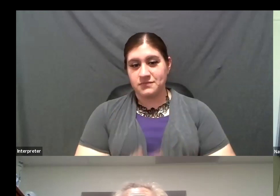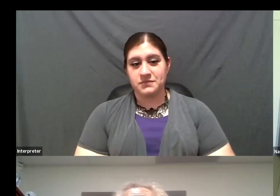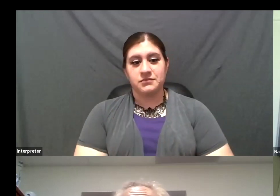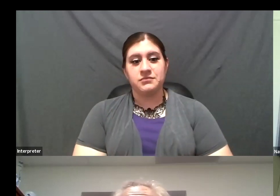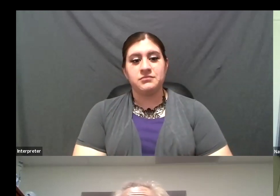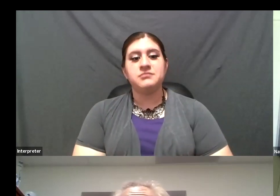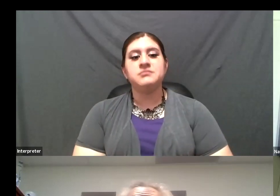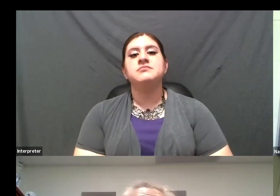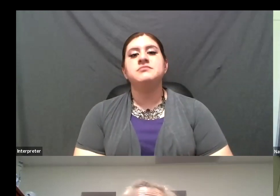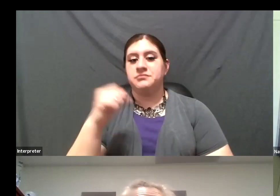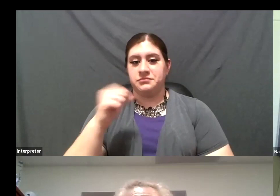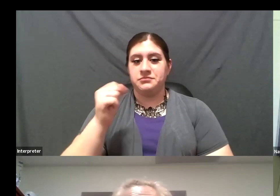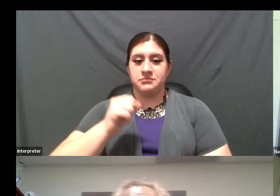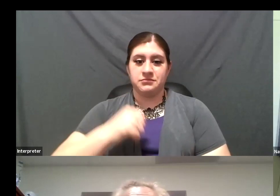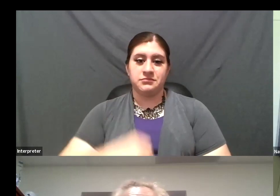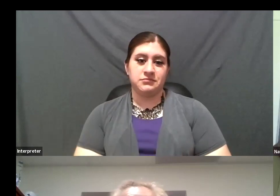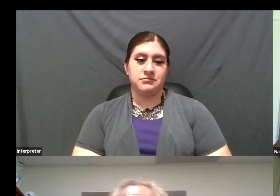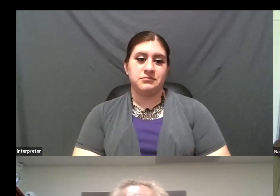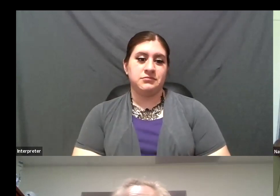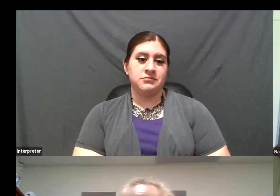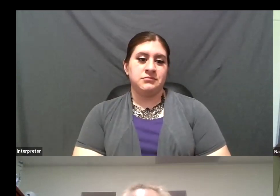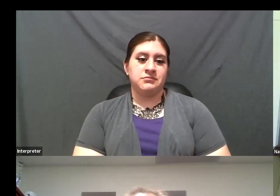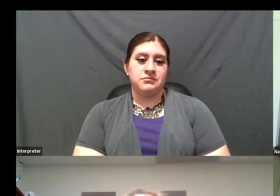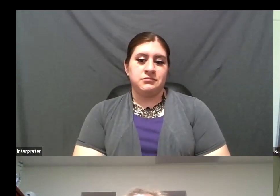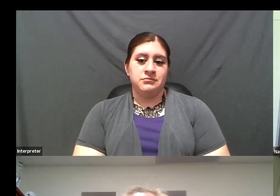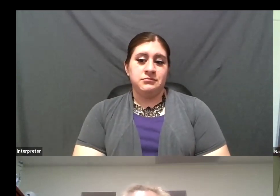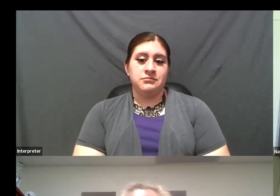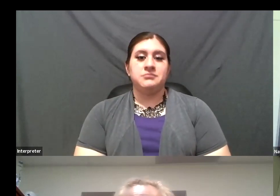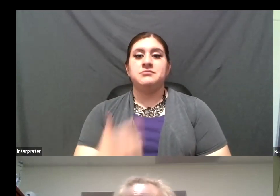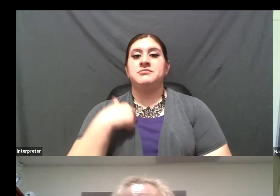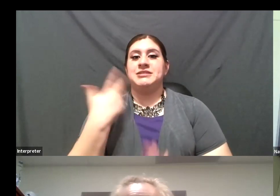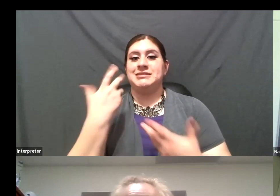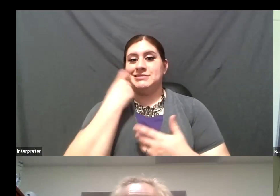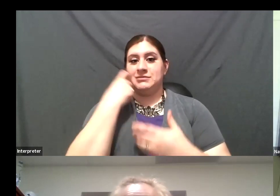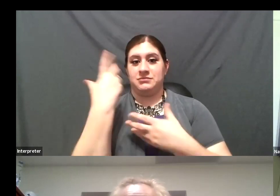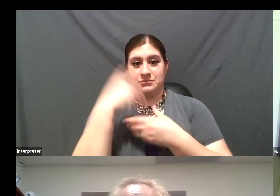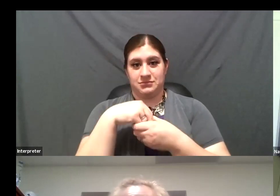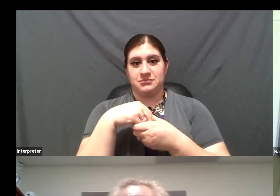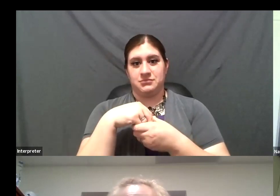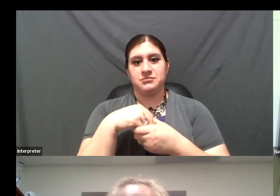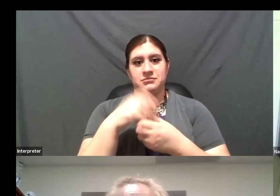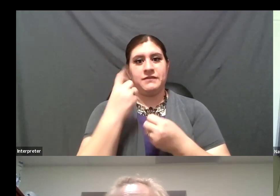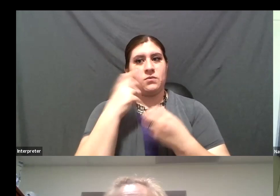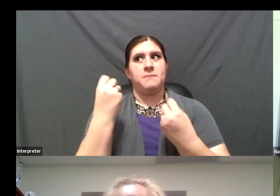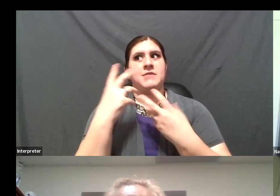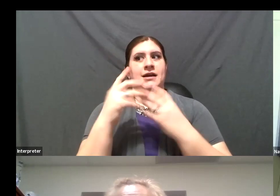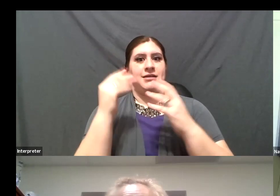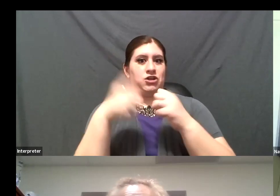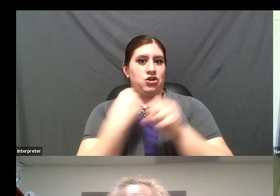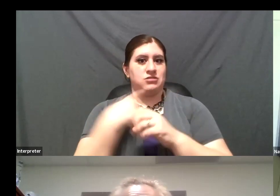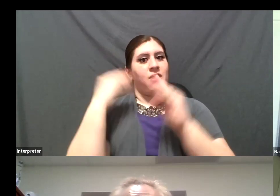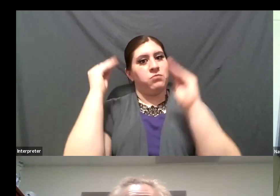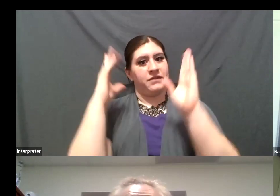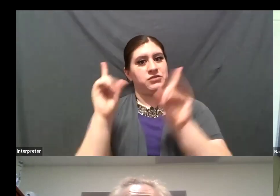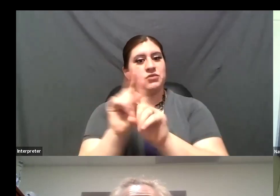Is that something that you can talk on? That's one I actually participated in it many years. I was one of the professors along